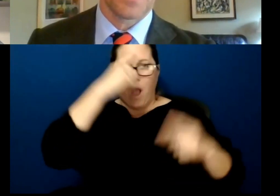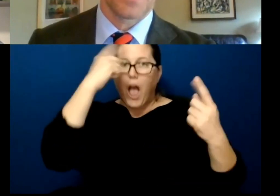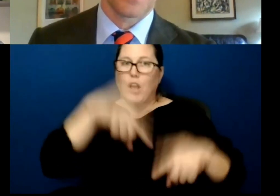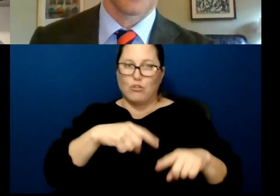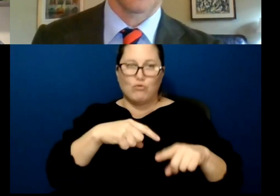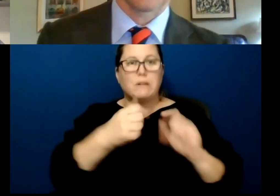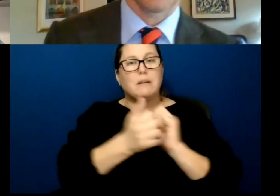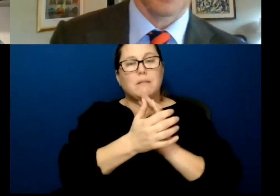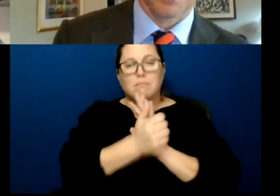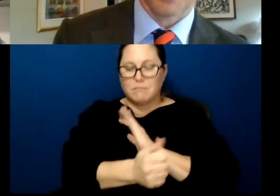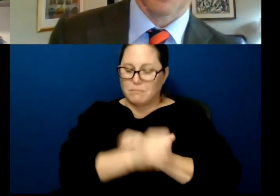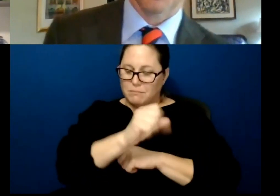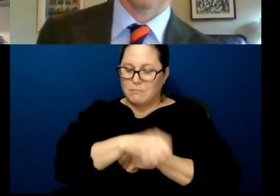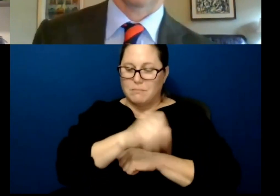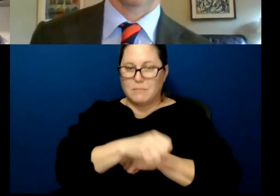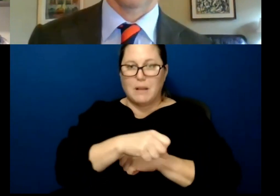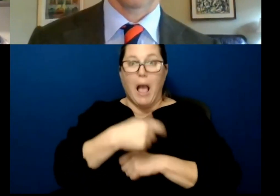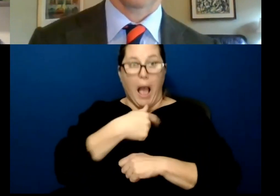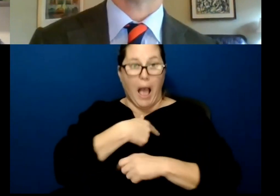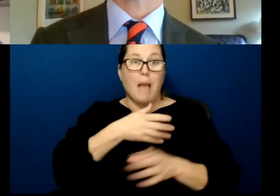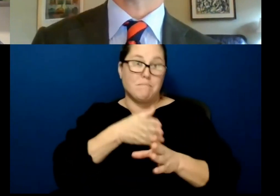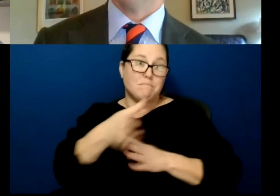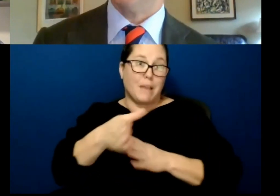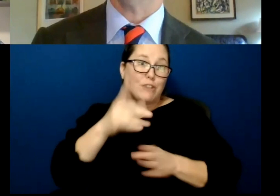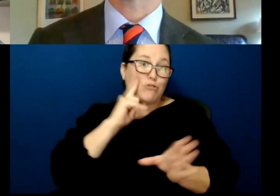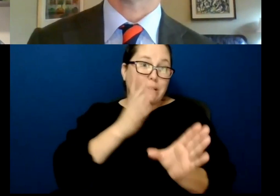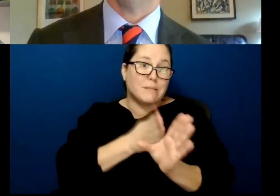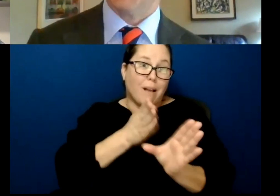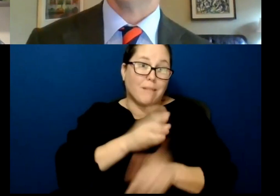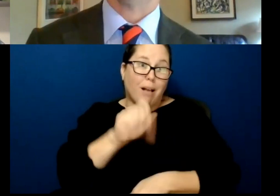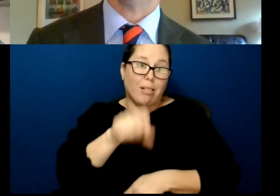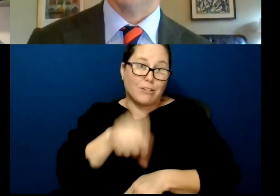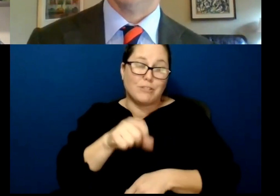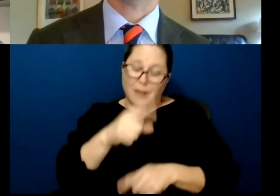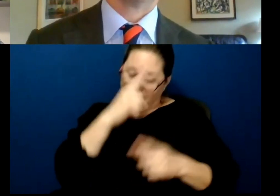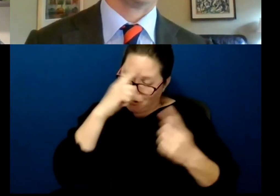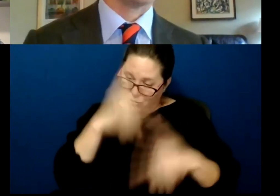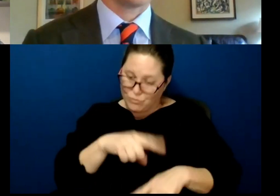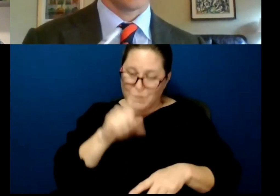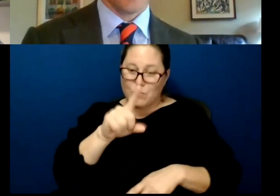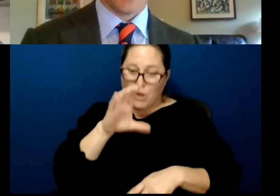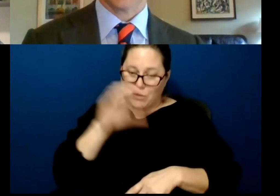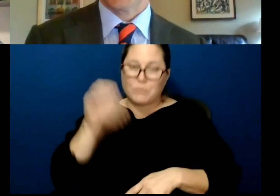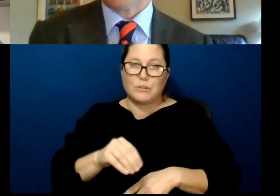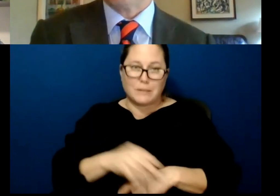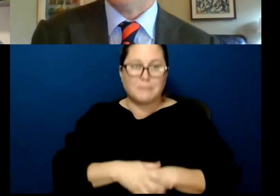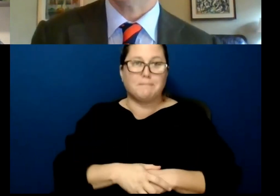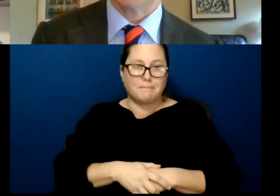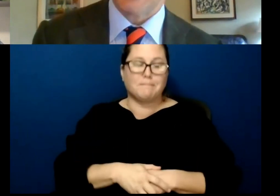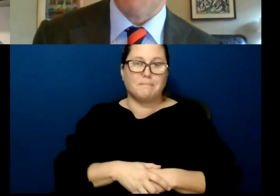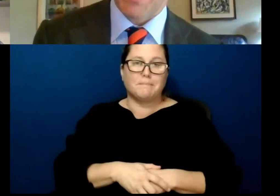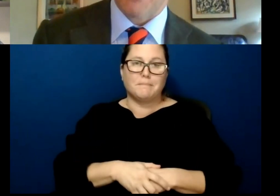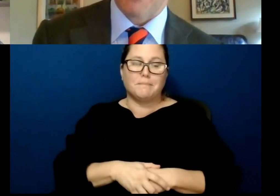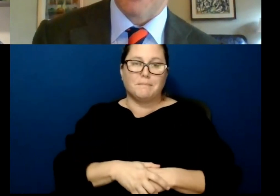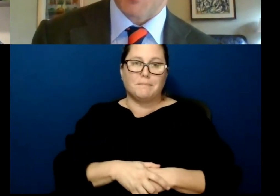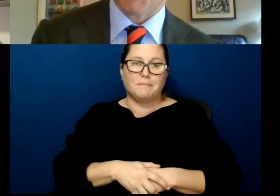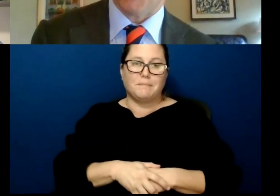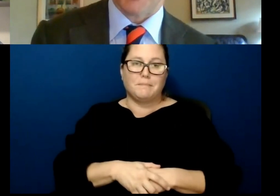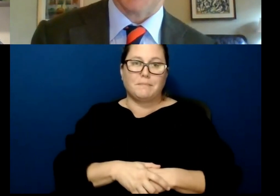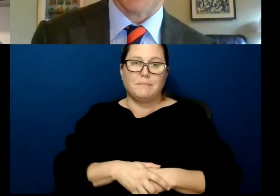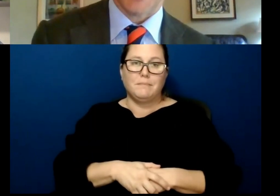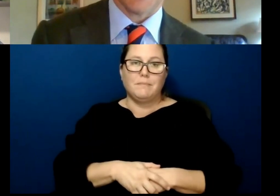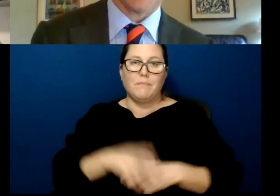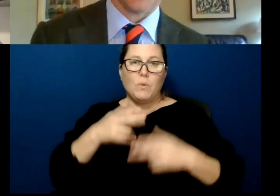mean, I majored in psychology. There you go. There you go. Having that, as they say, that bedside manner,